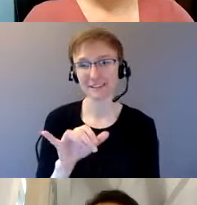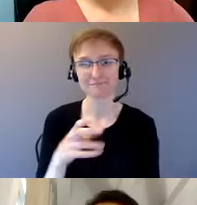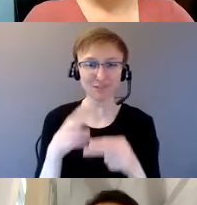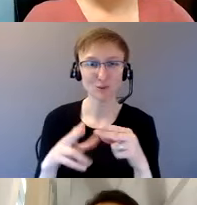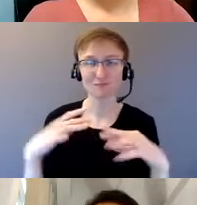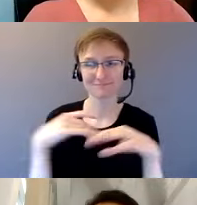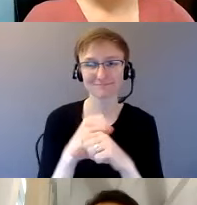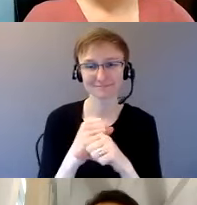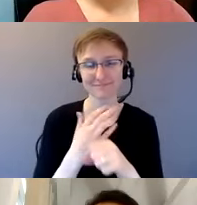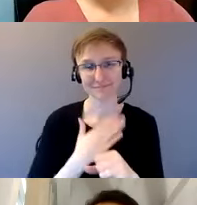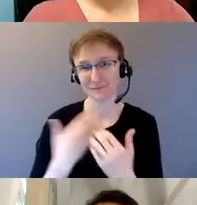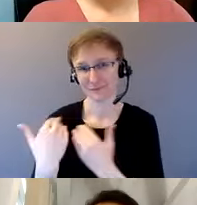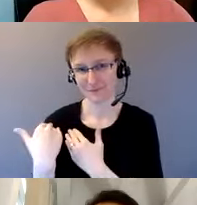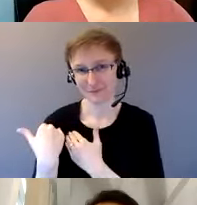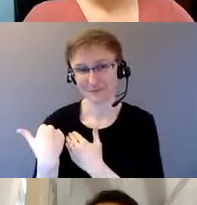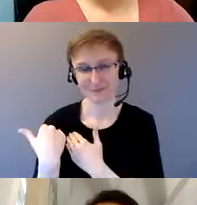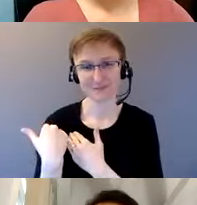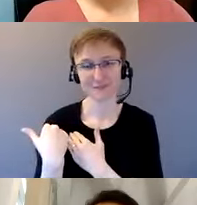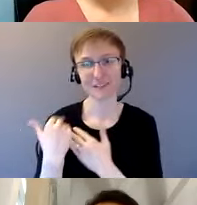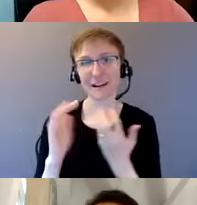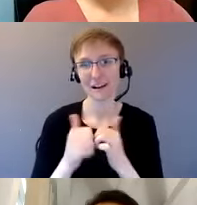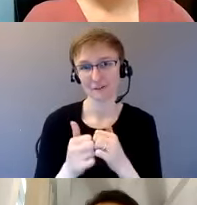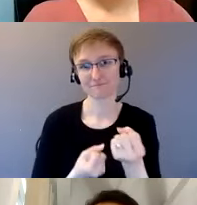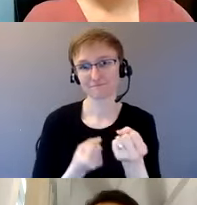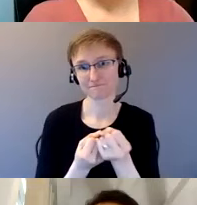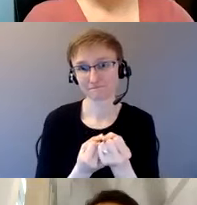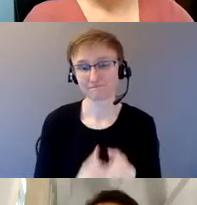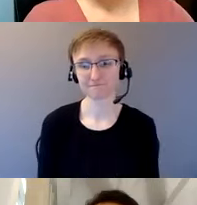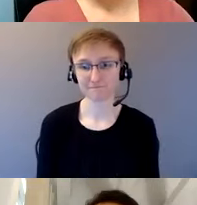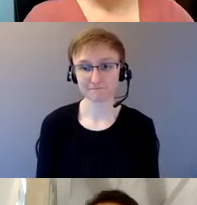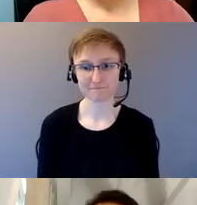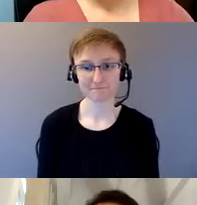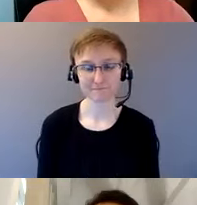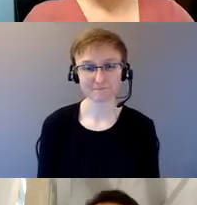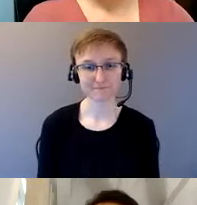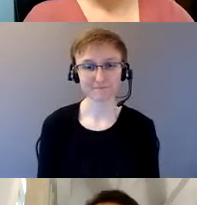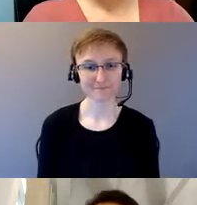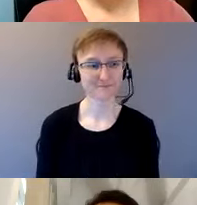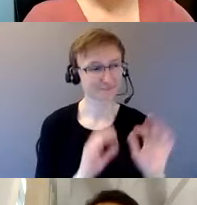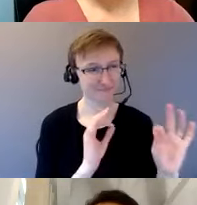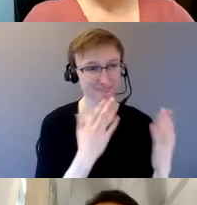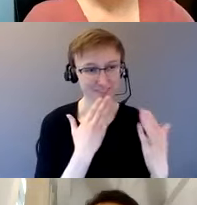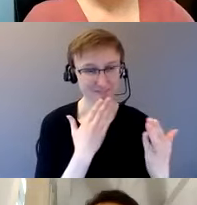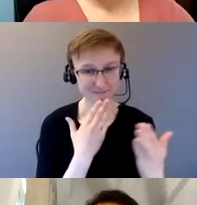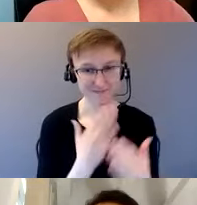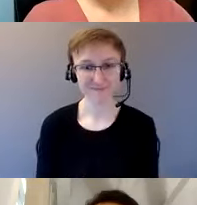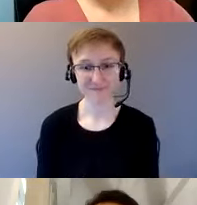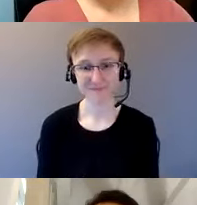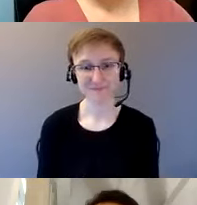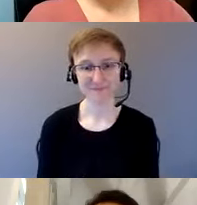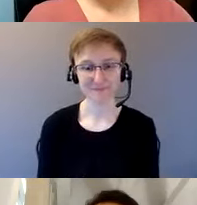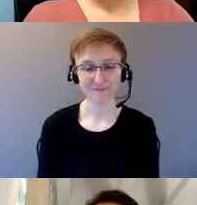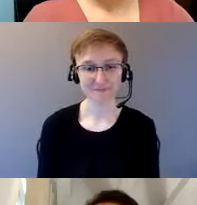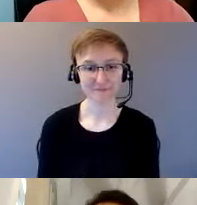about my role and how to support with this particular case. Excellent, thank you. And before we open up to a little bit